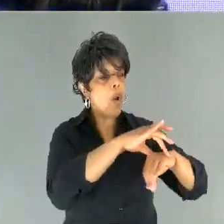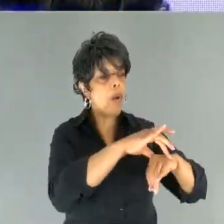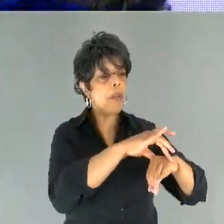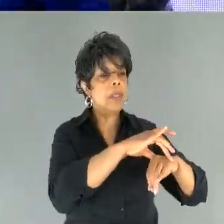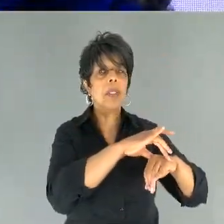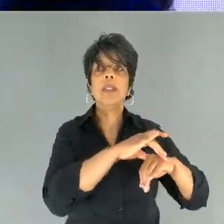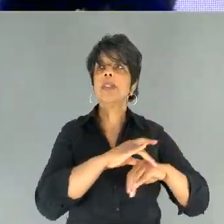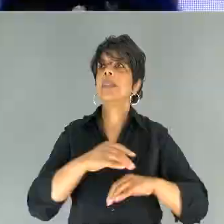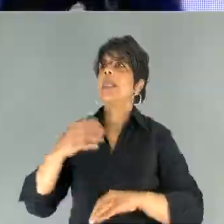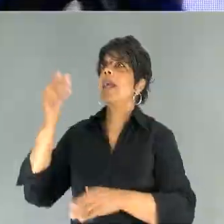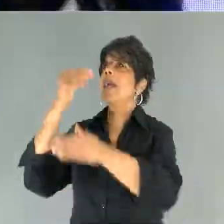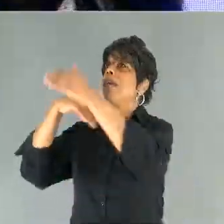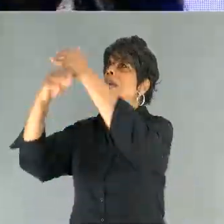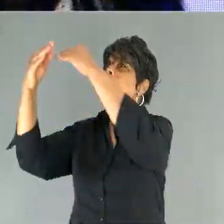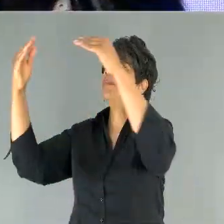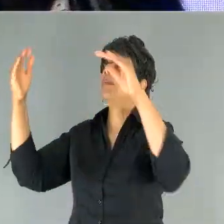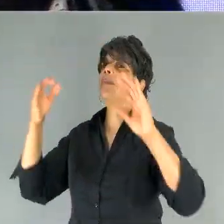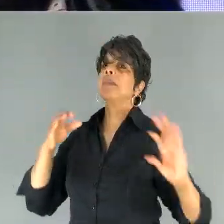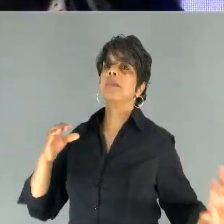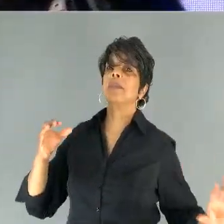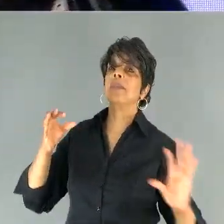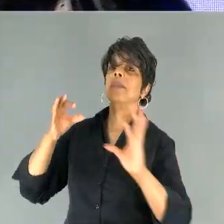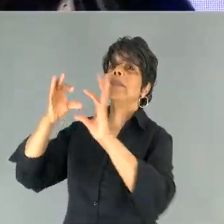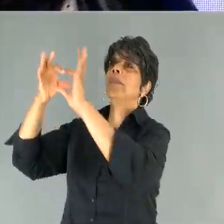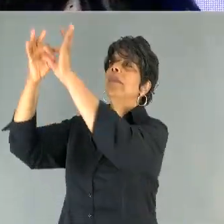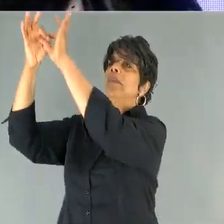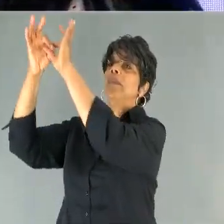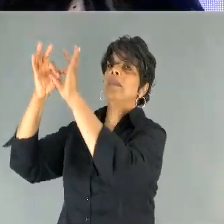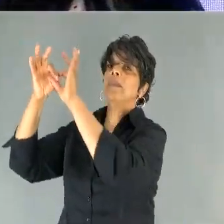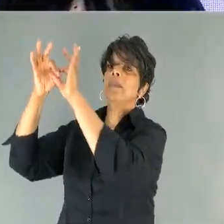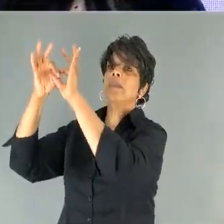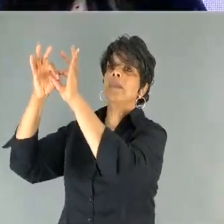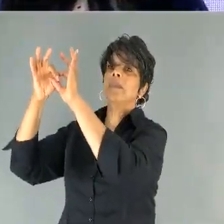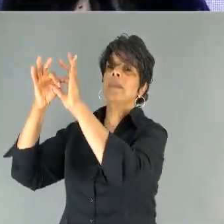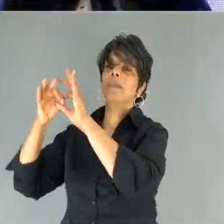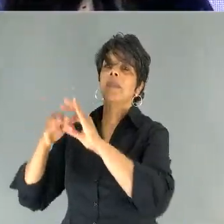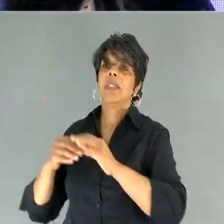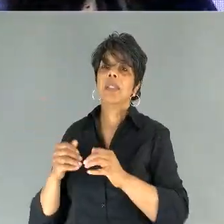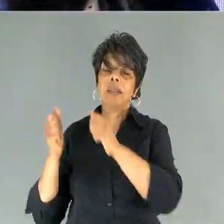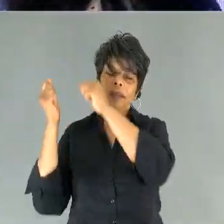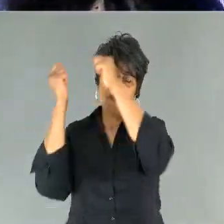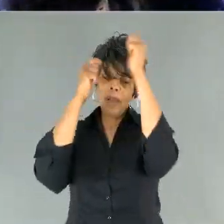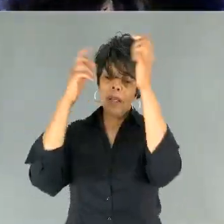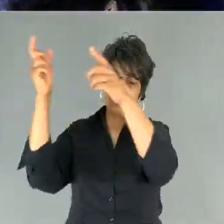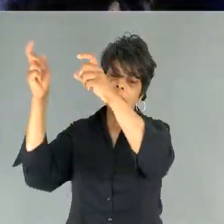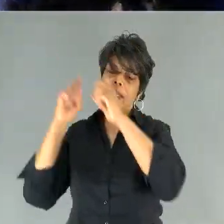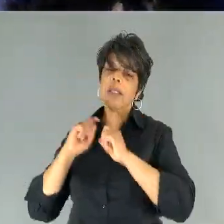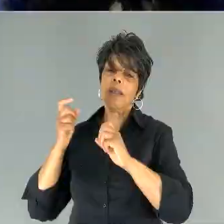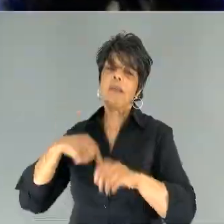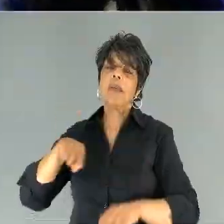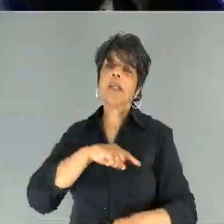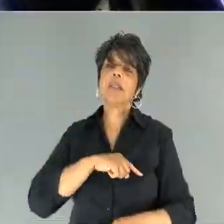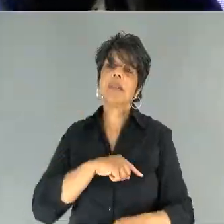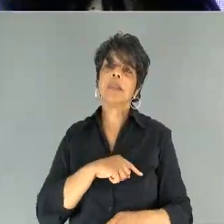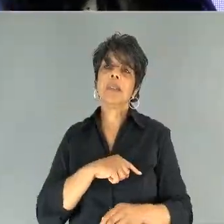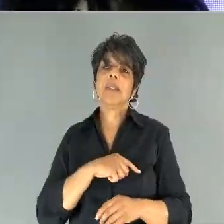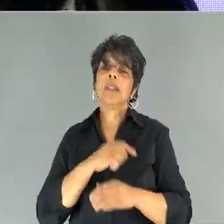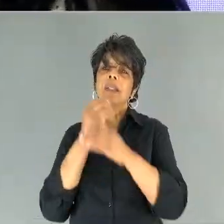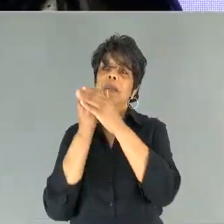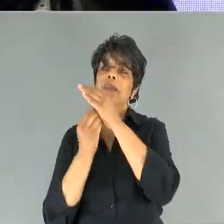And so, Father, can you give us the prophetic strategy to win our